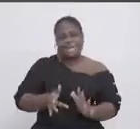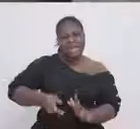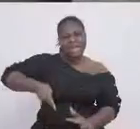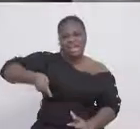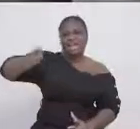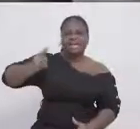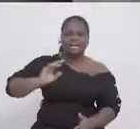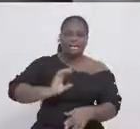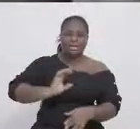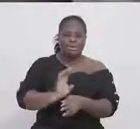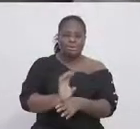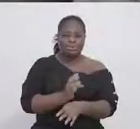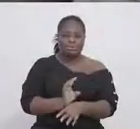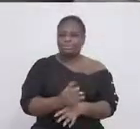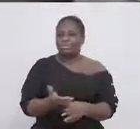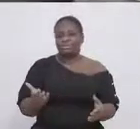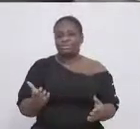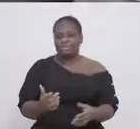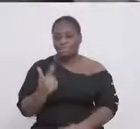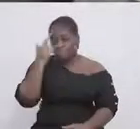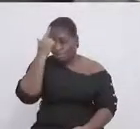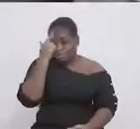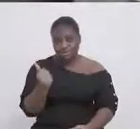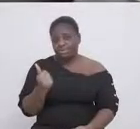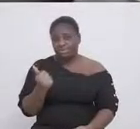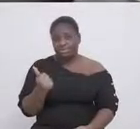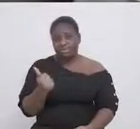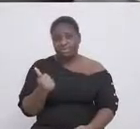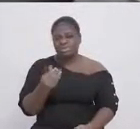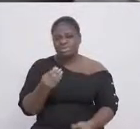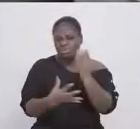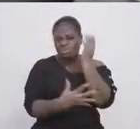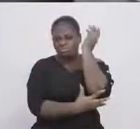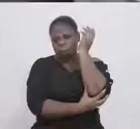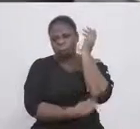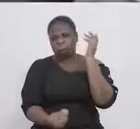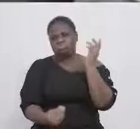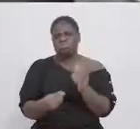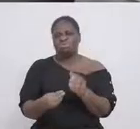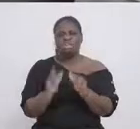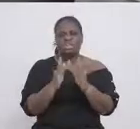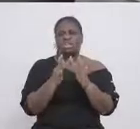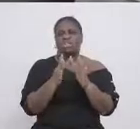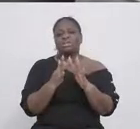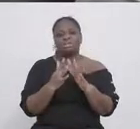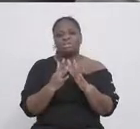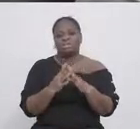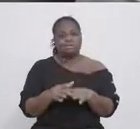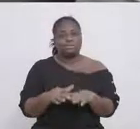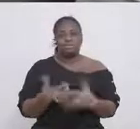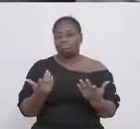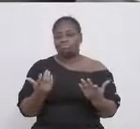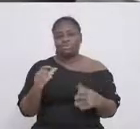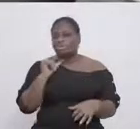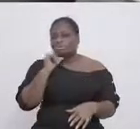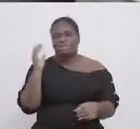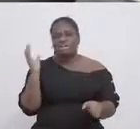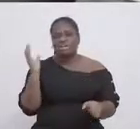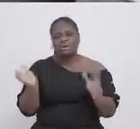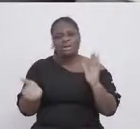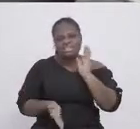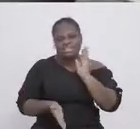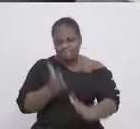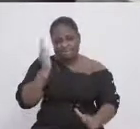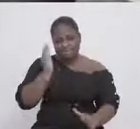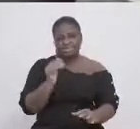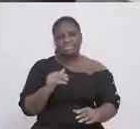I need. And also, because there is poor internet connection, my laptop doesn't get the amount of speed it needs to